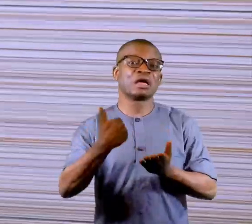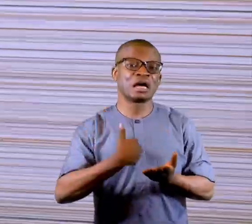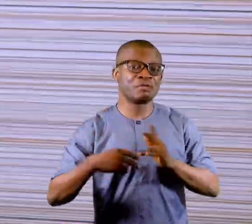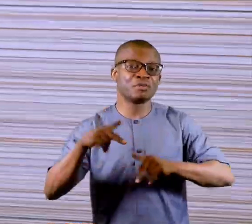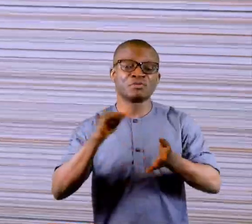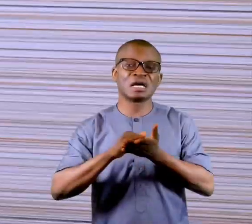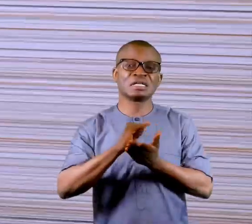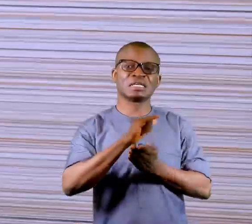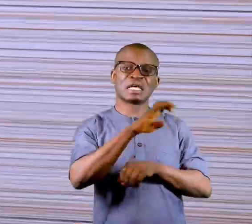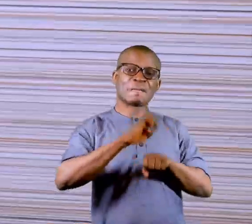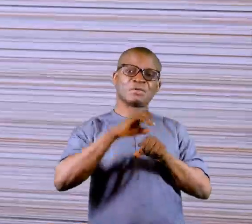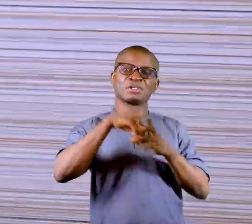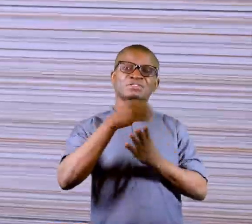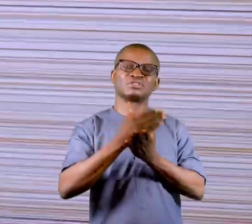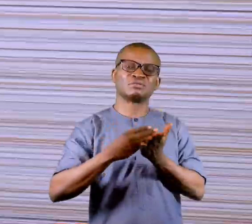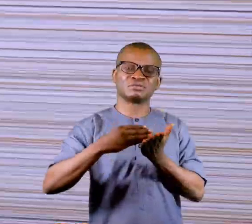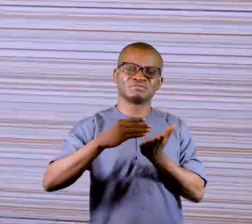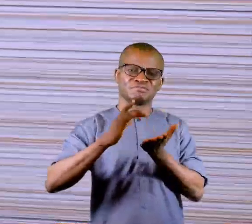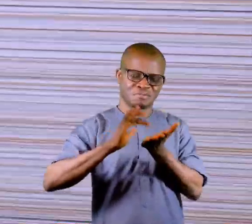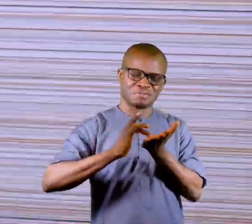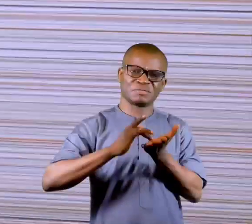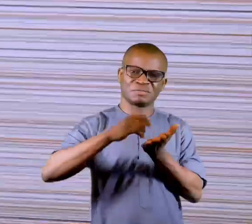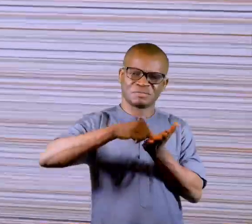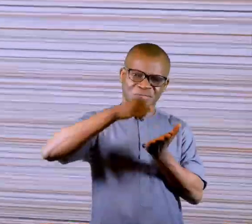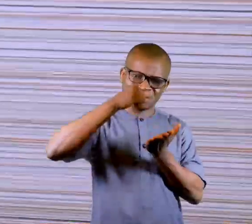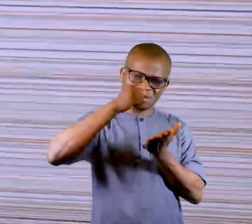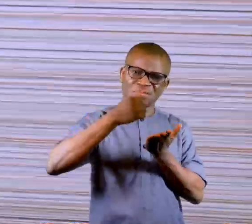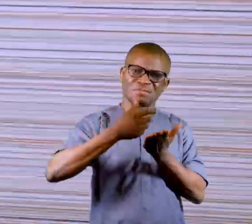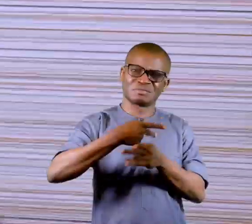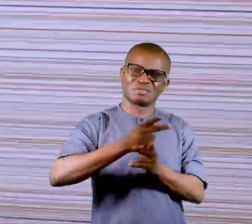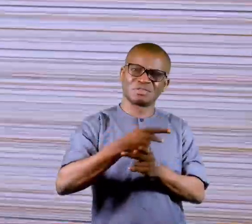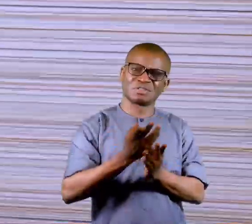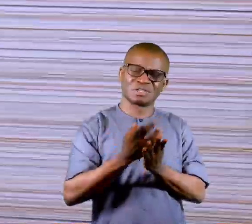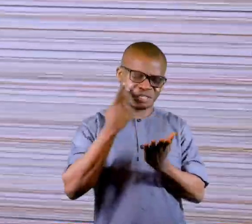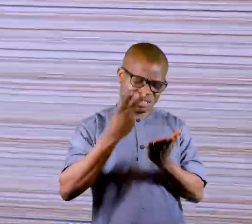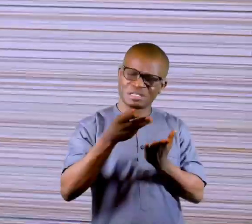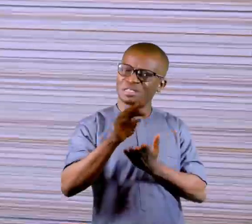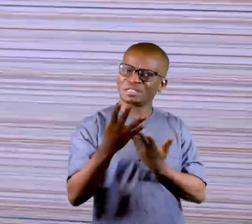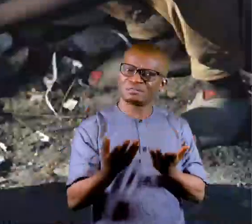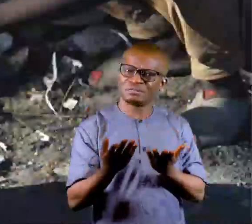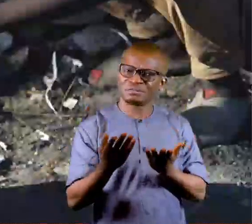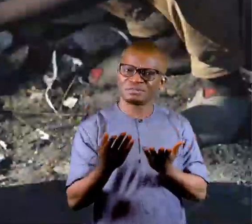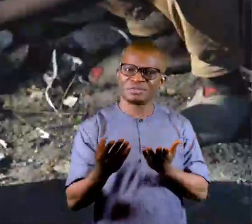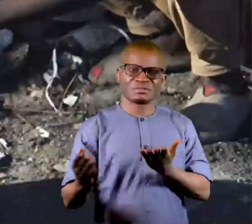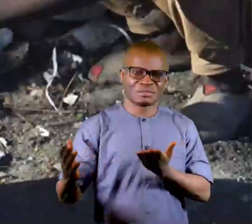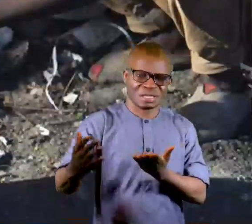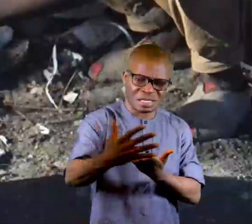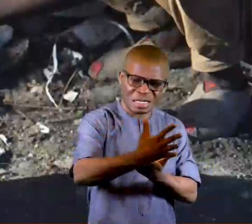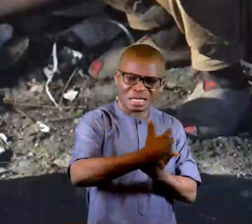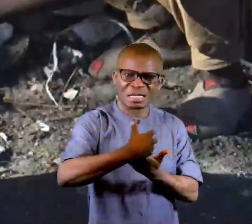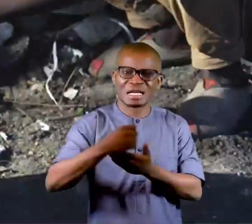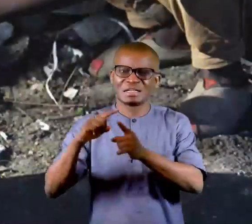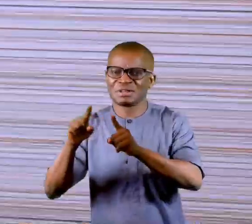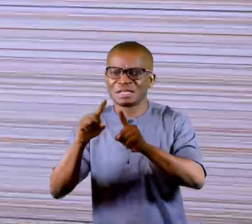in drug production camps. You know, you see them meant to